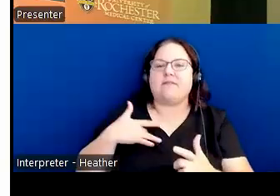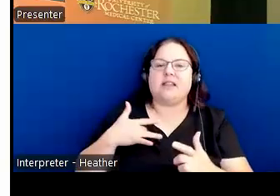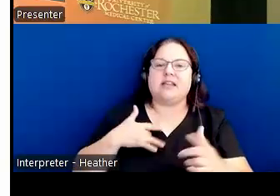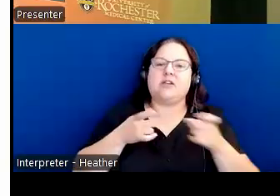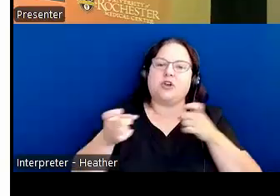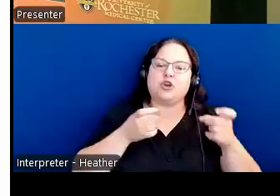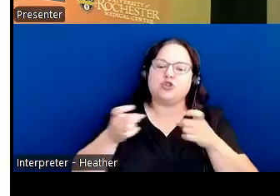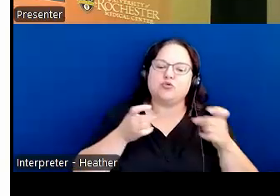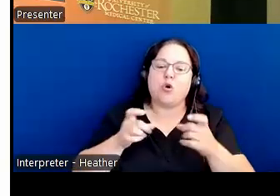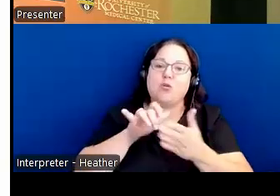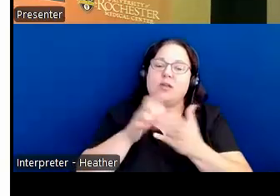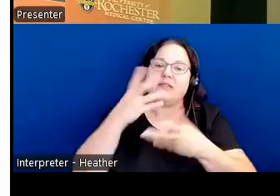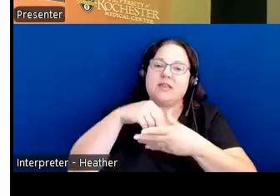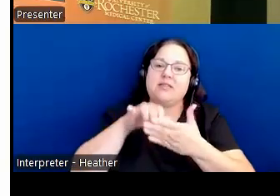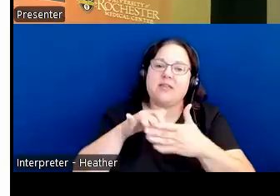their treatment.